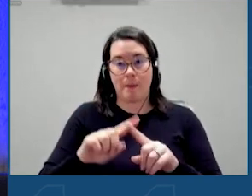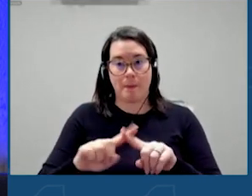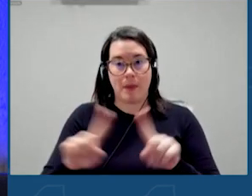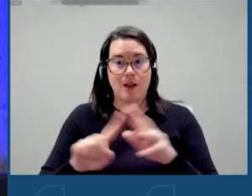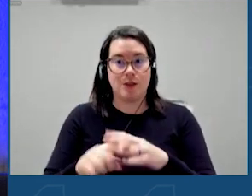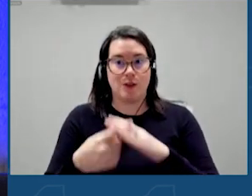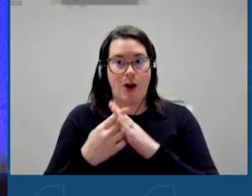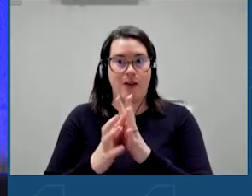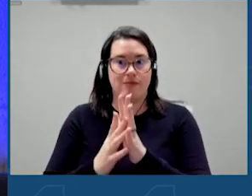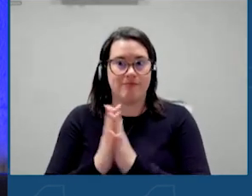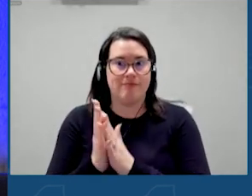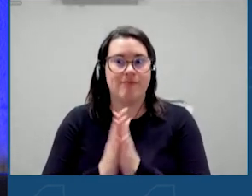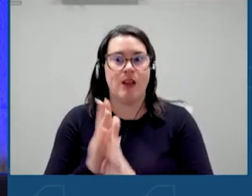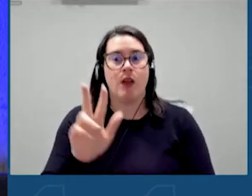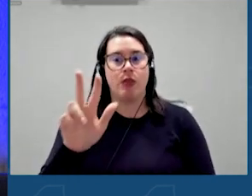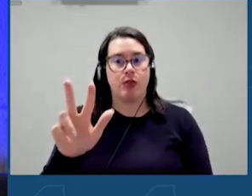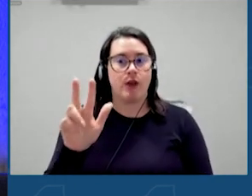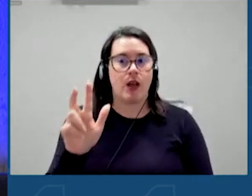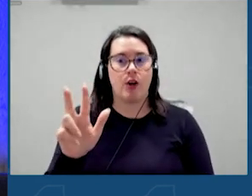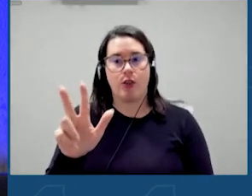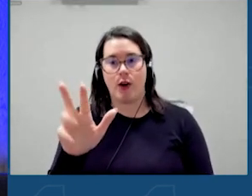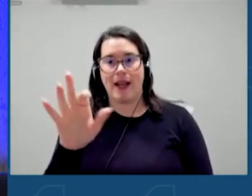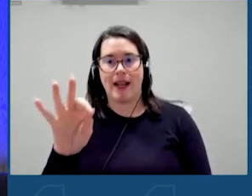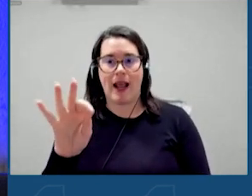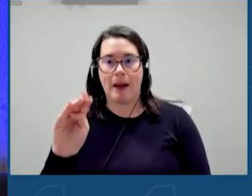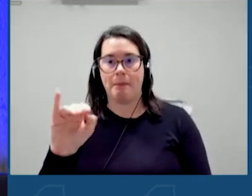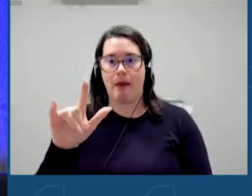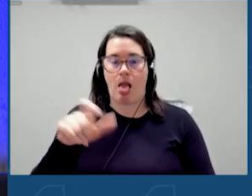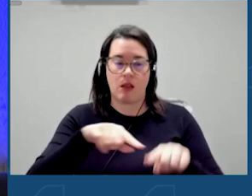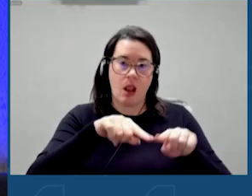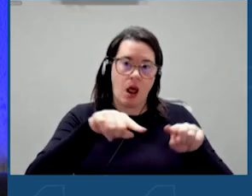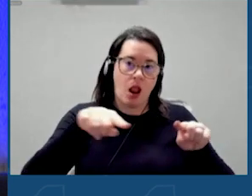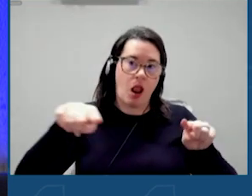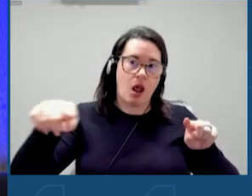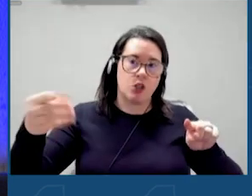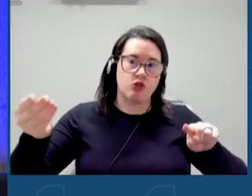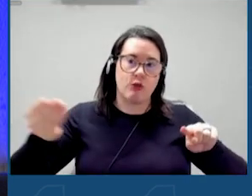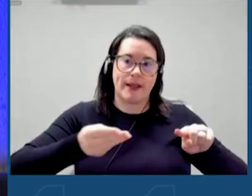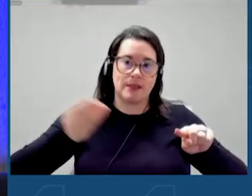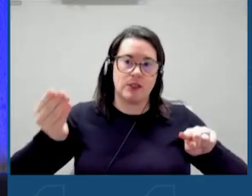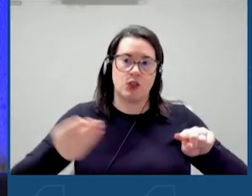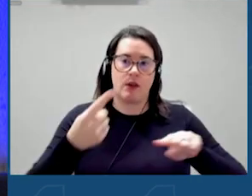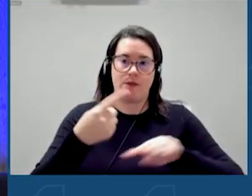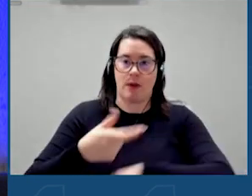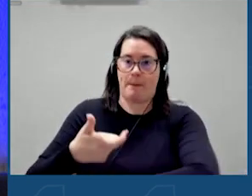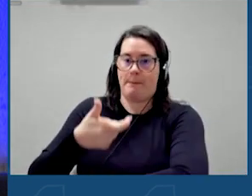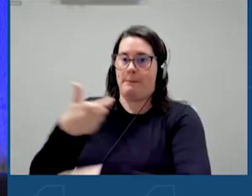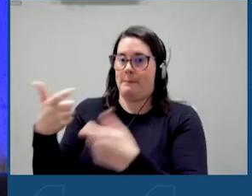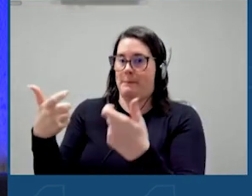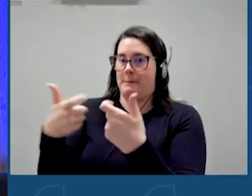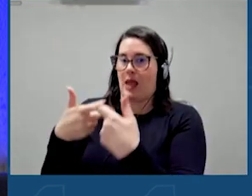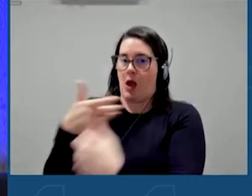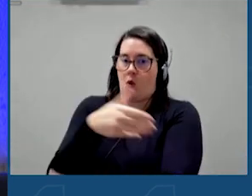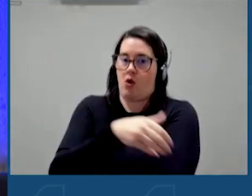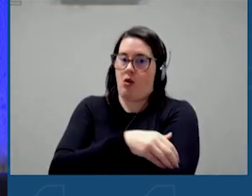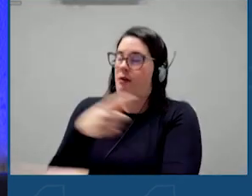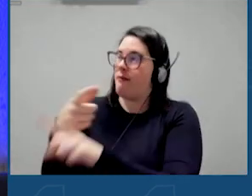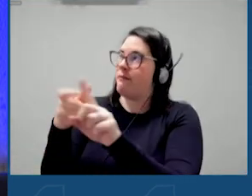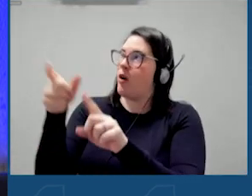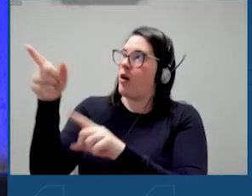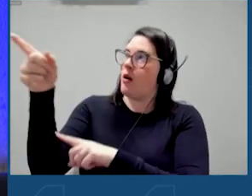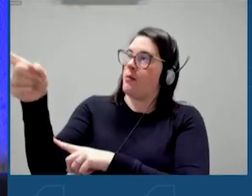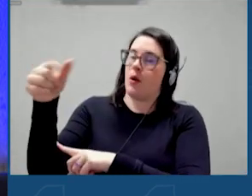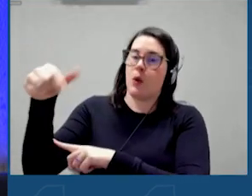a 339-mile transmission line to bring power from Quebec, hydropower,